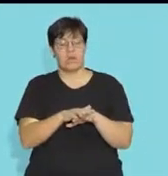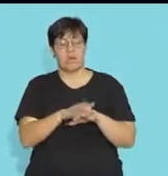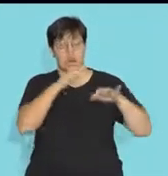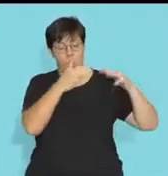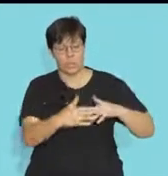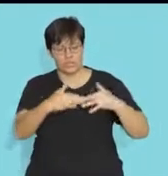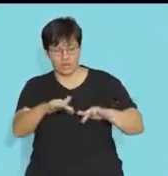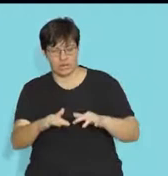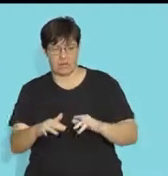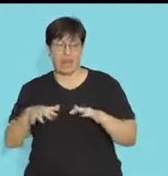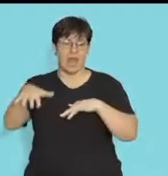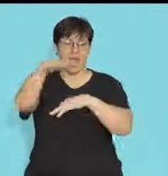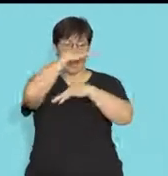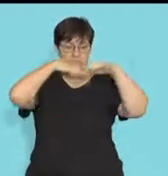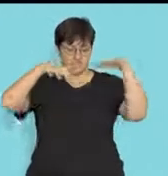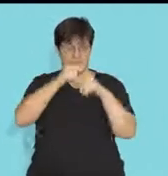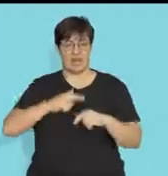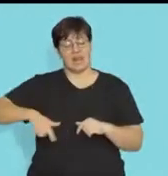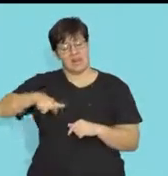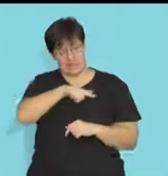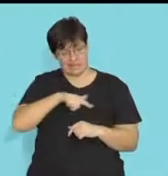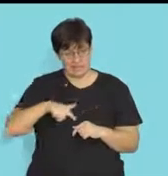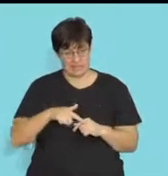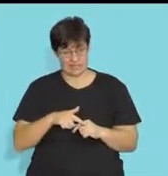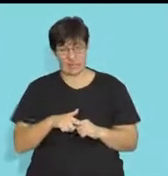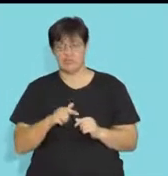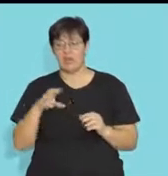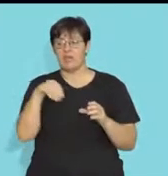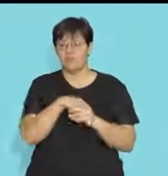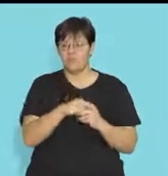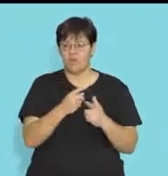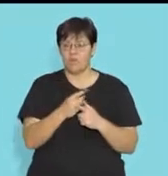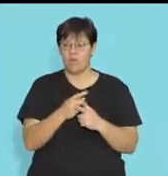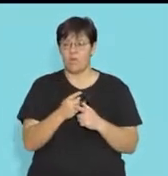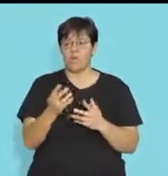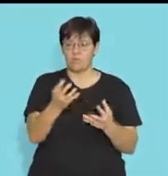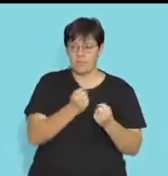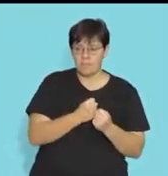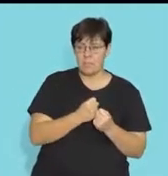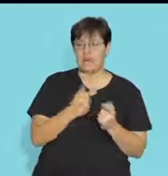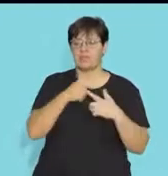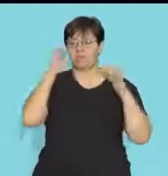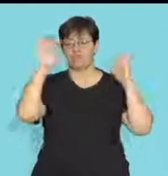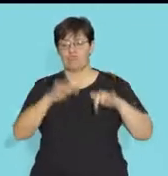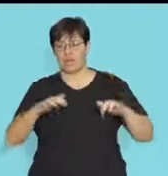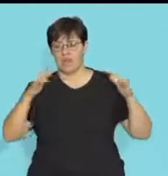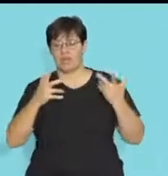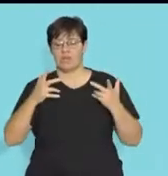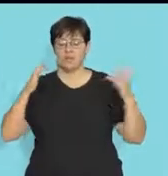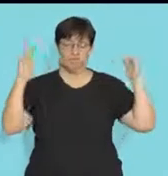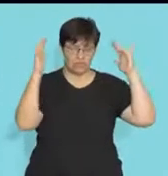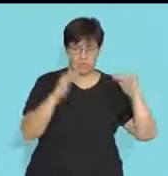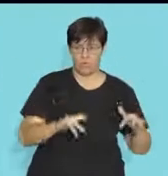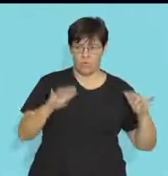Earth's oceans, atmosphere, and land, involving the concepts of precipitation and rain